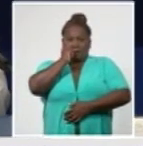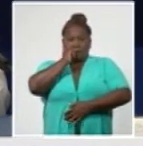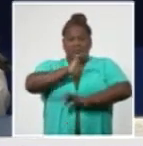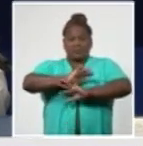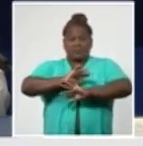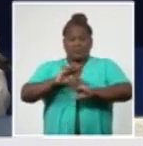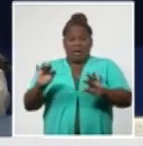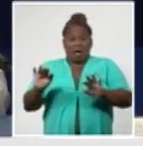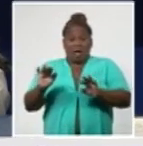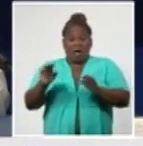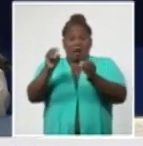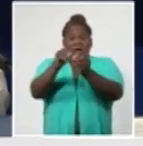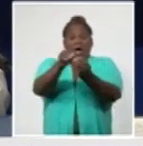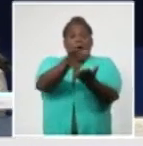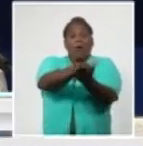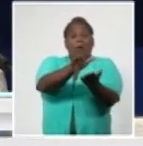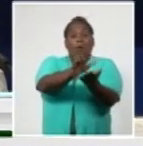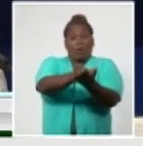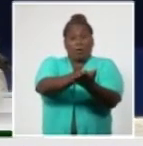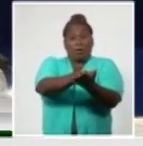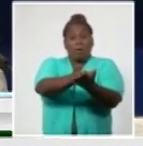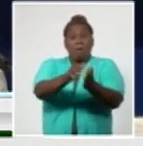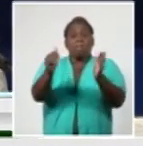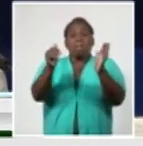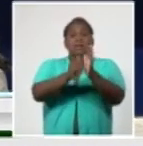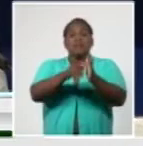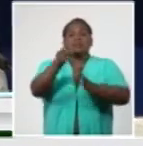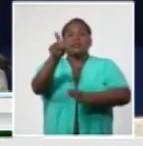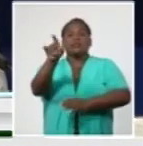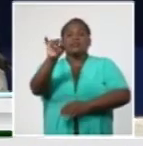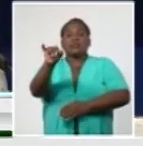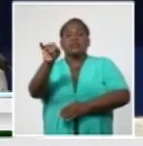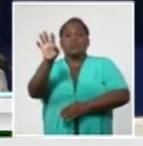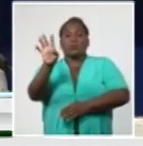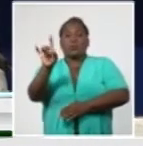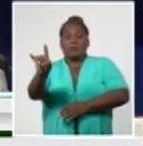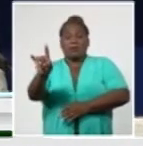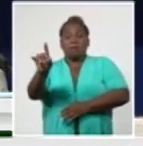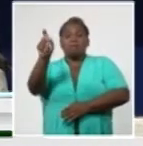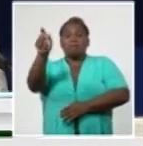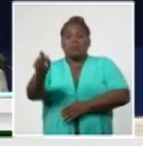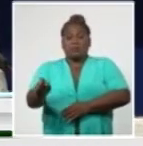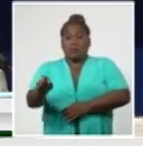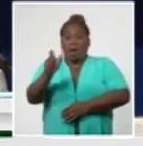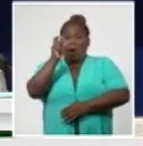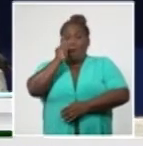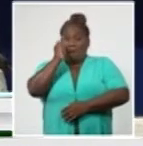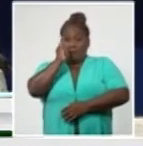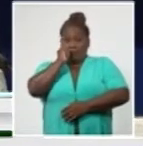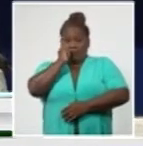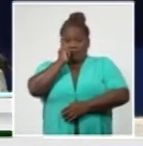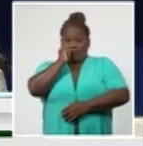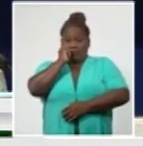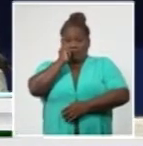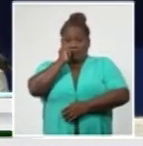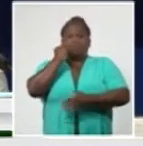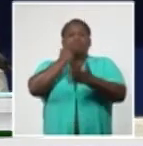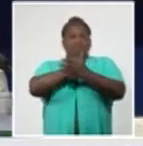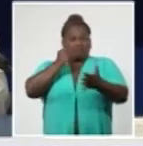As we said earlier, the confirmed case is male, which makes that in the accumulative total of the pandemic,